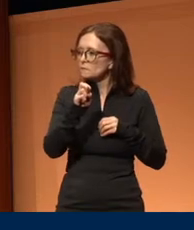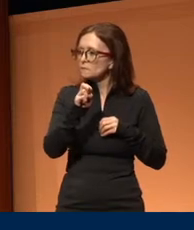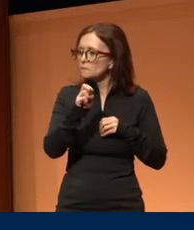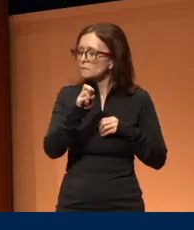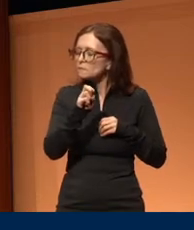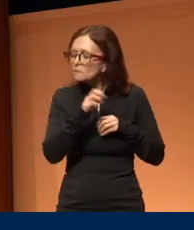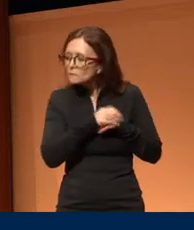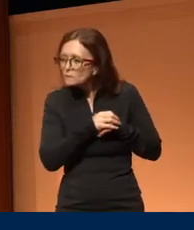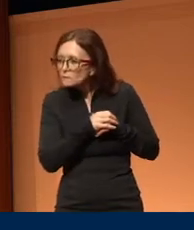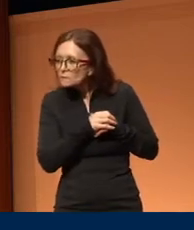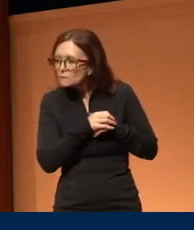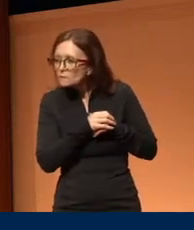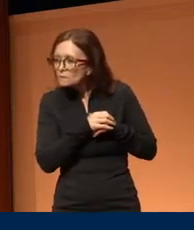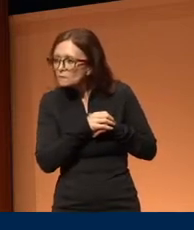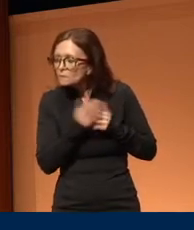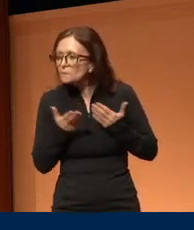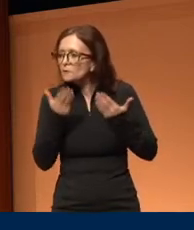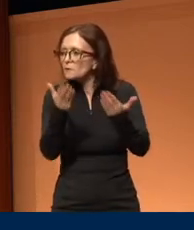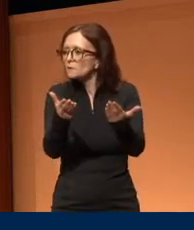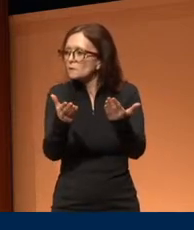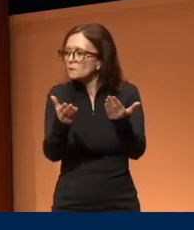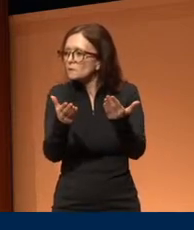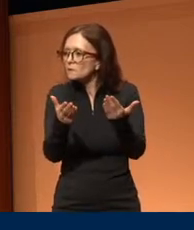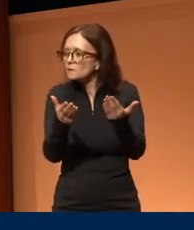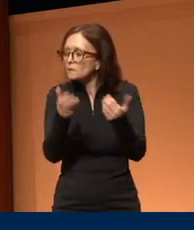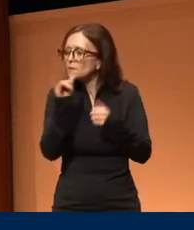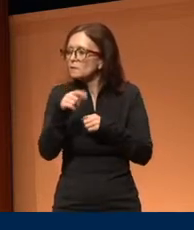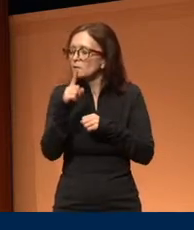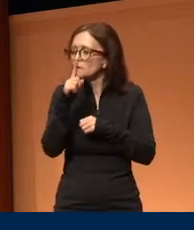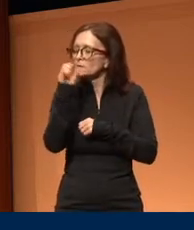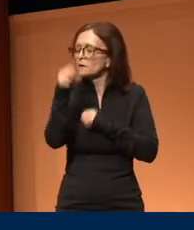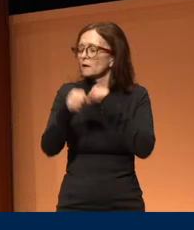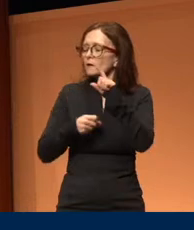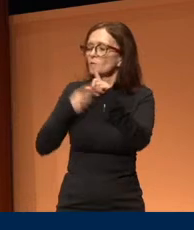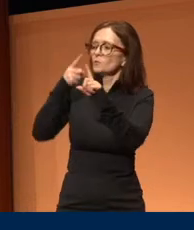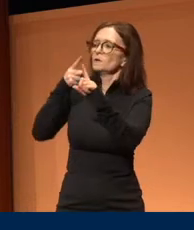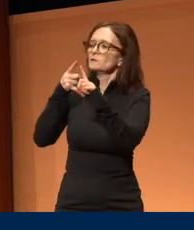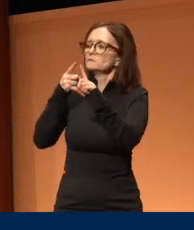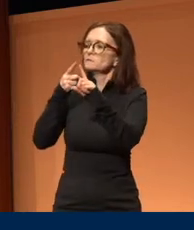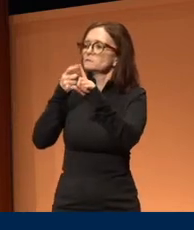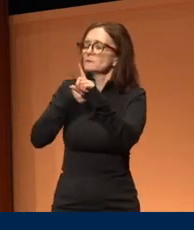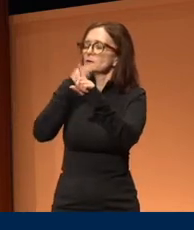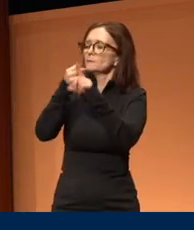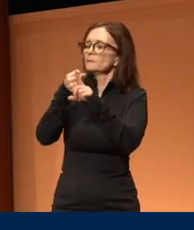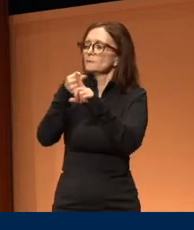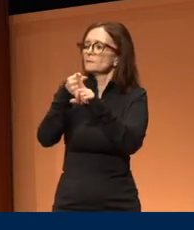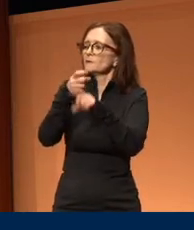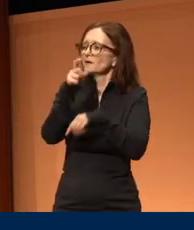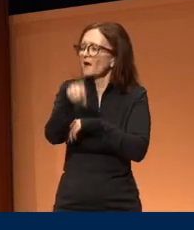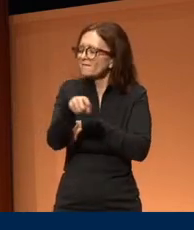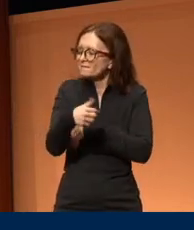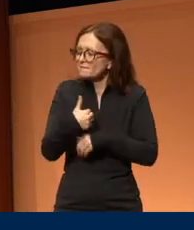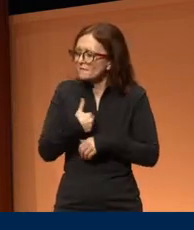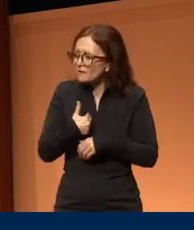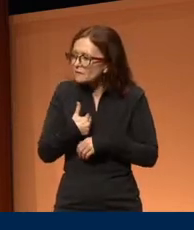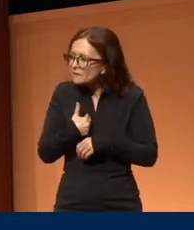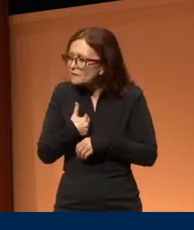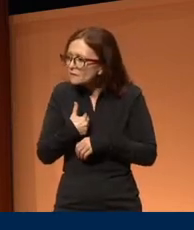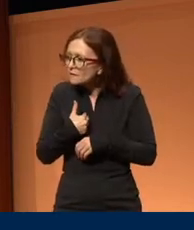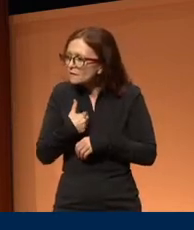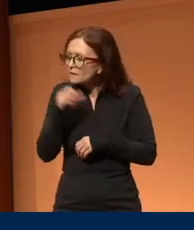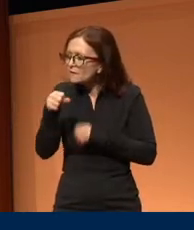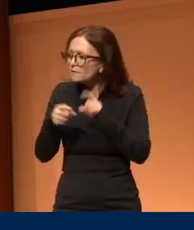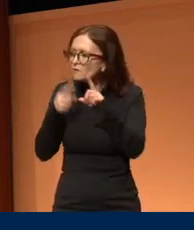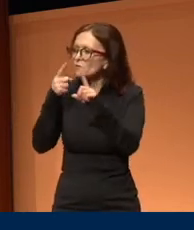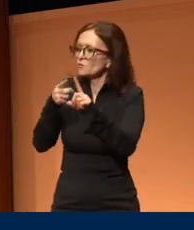politically proposal to be reachable or effective, it has to be epistemologically reachable. And